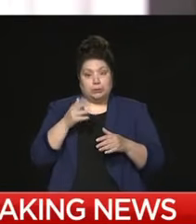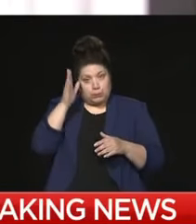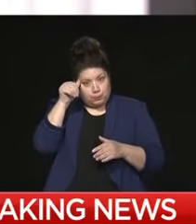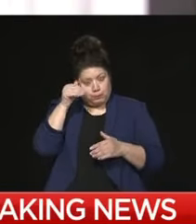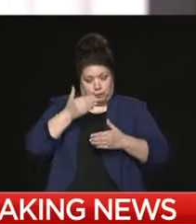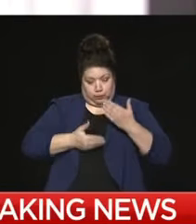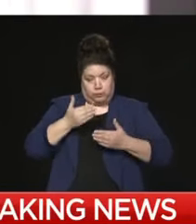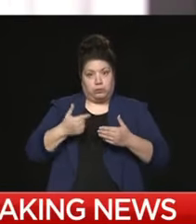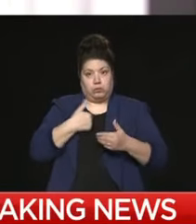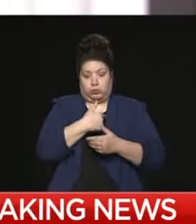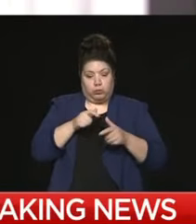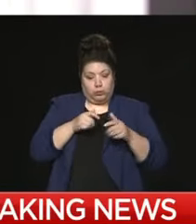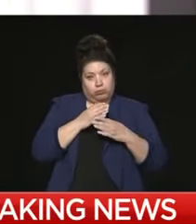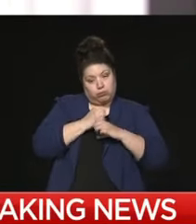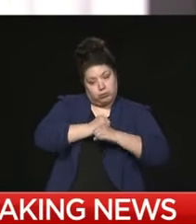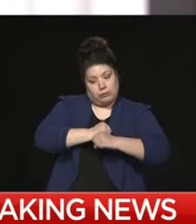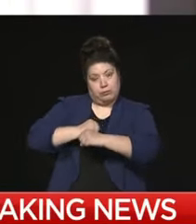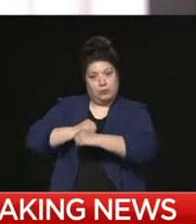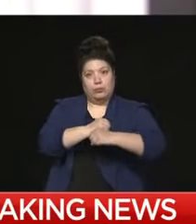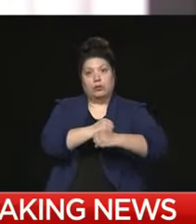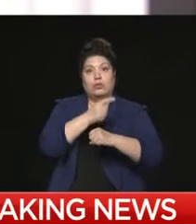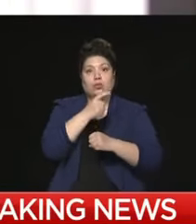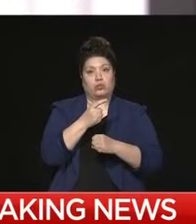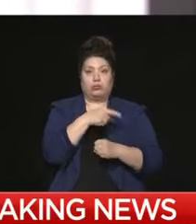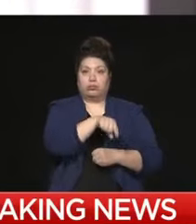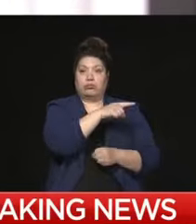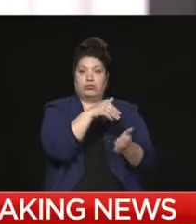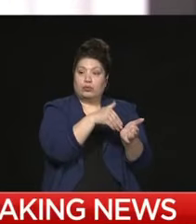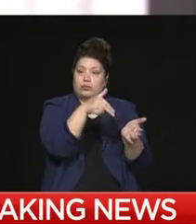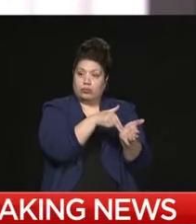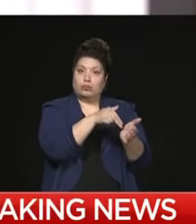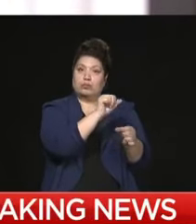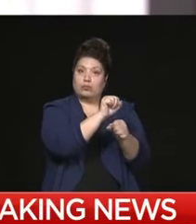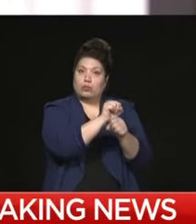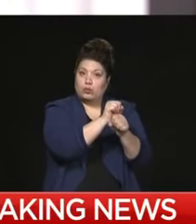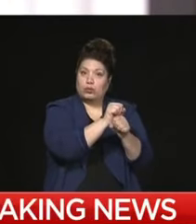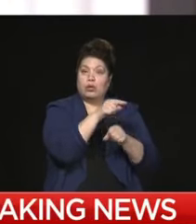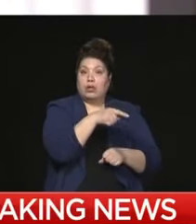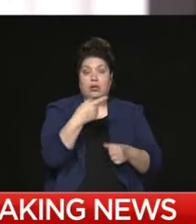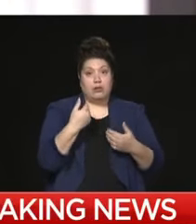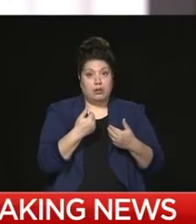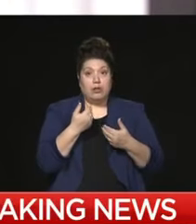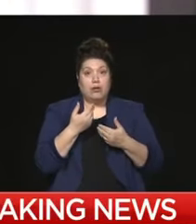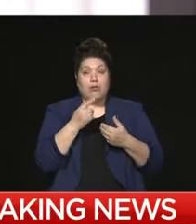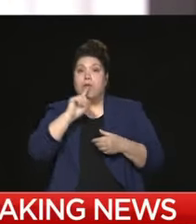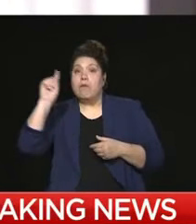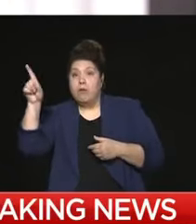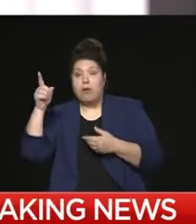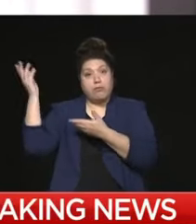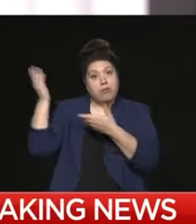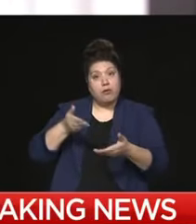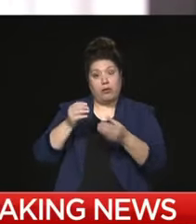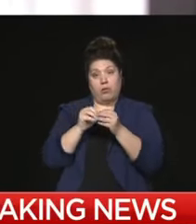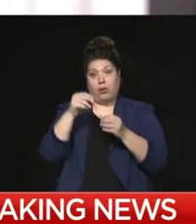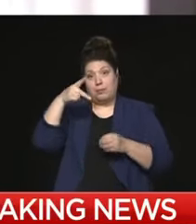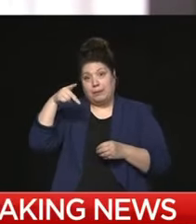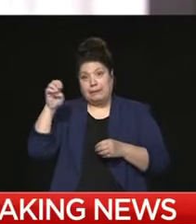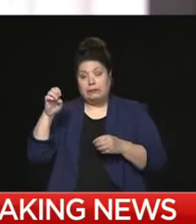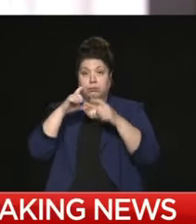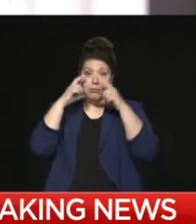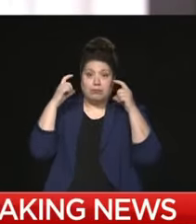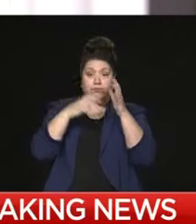of this disease and to protect our frontline workers with PPE that we're ordering in, with